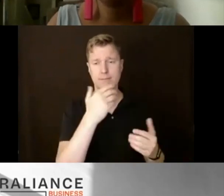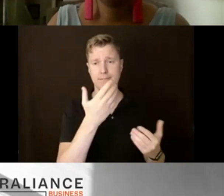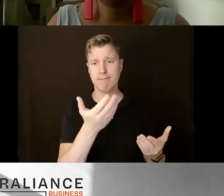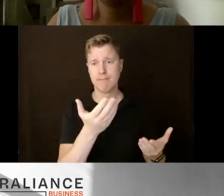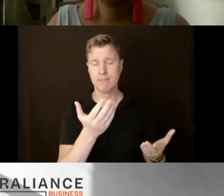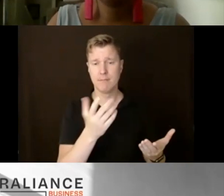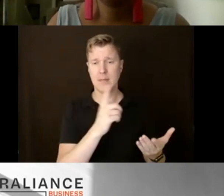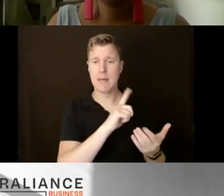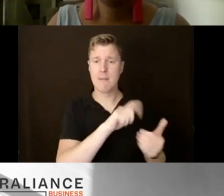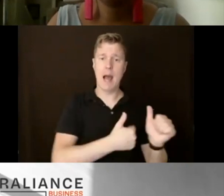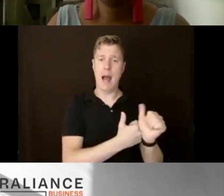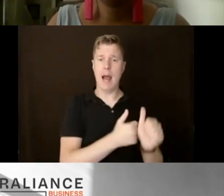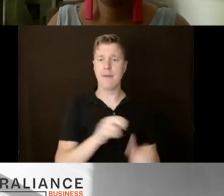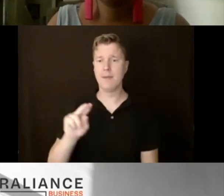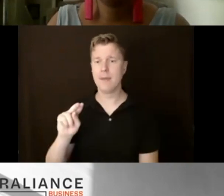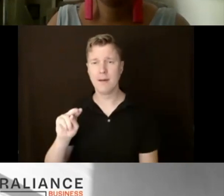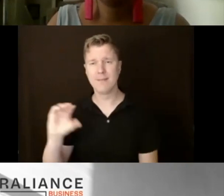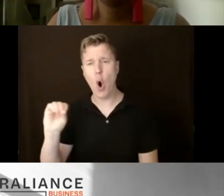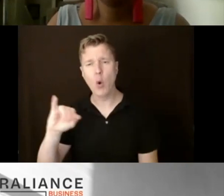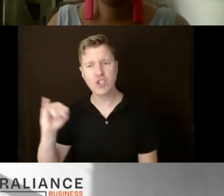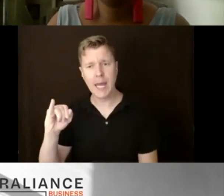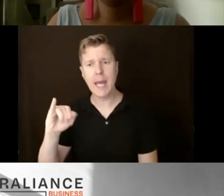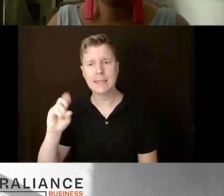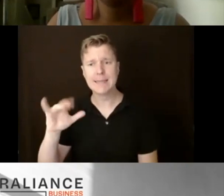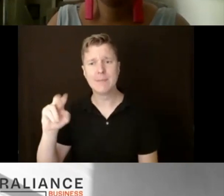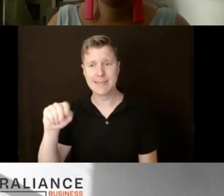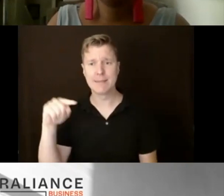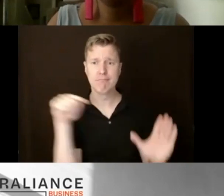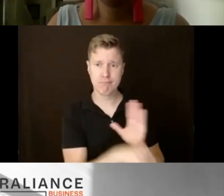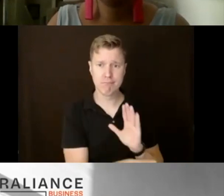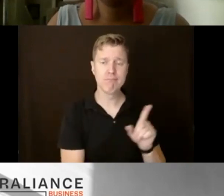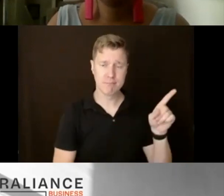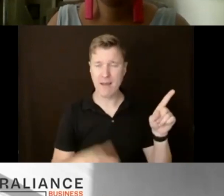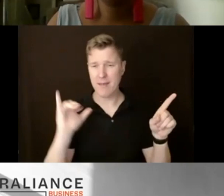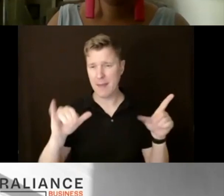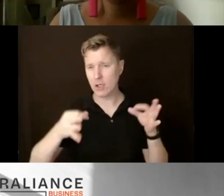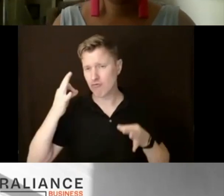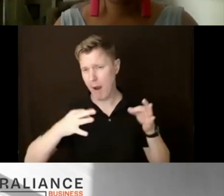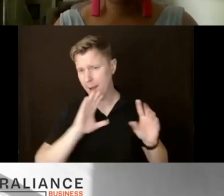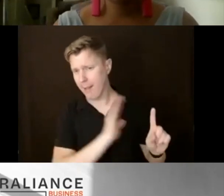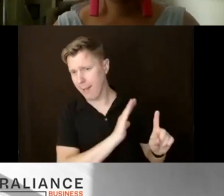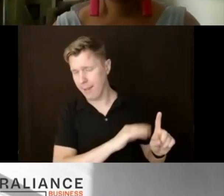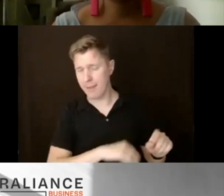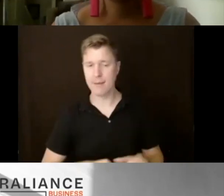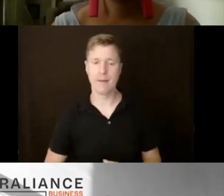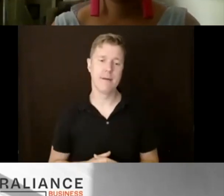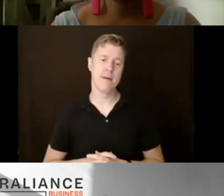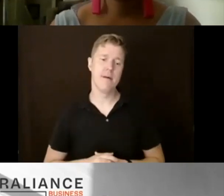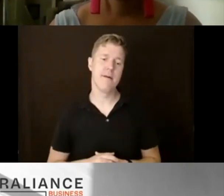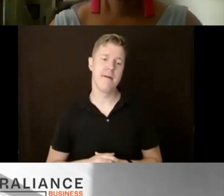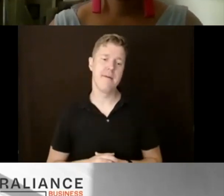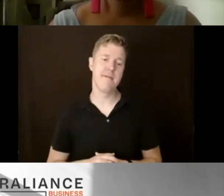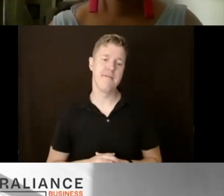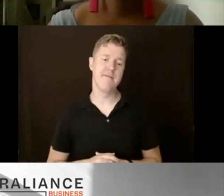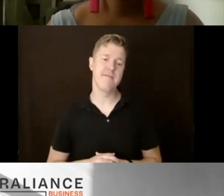behind the Nicole Brown Simpson murder and that trial of the century, right? At that time, things